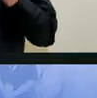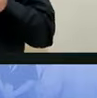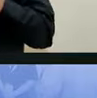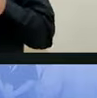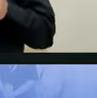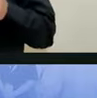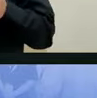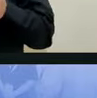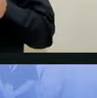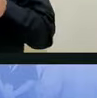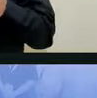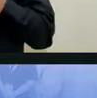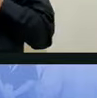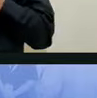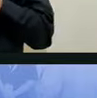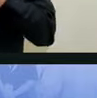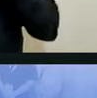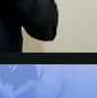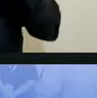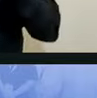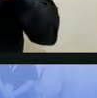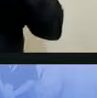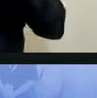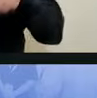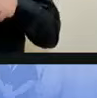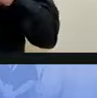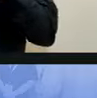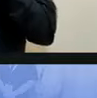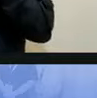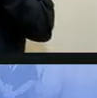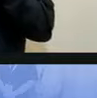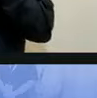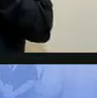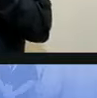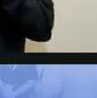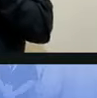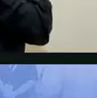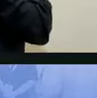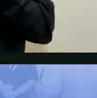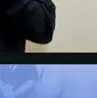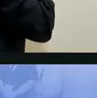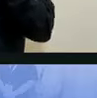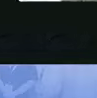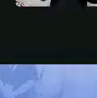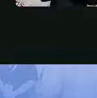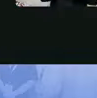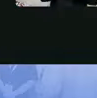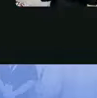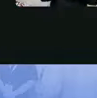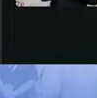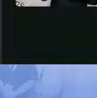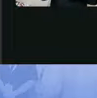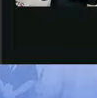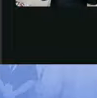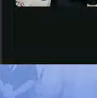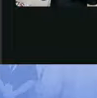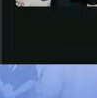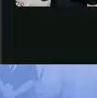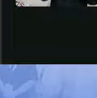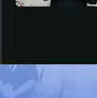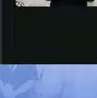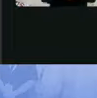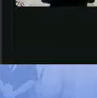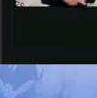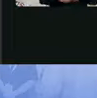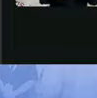with a title called policy solutions. Actually, this very less people talks about policies at the regional as well as at the district